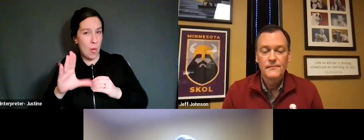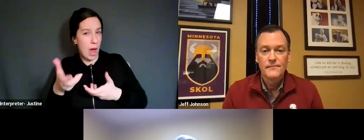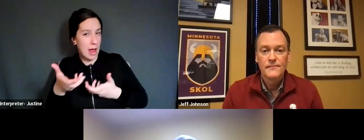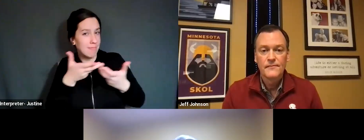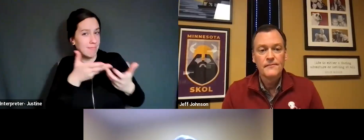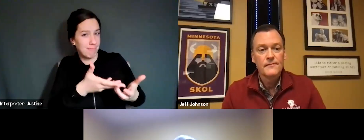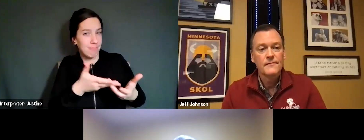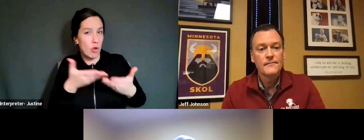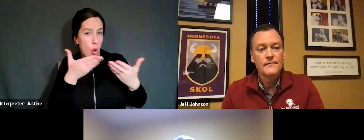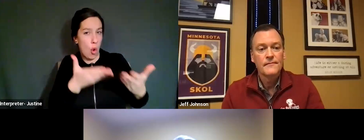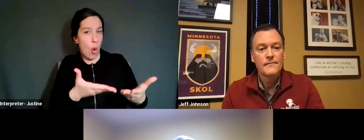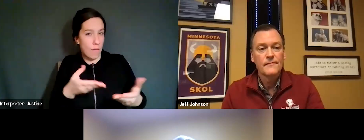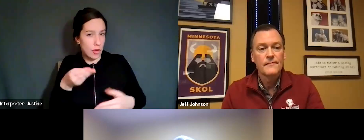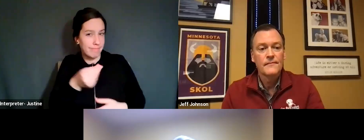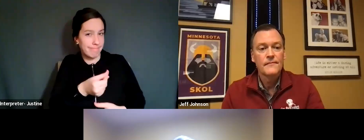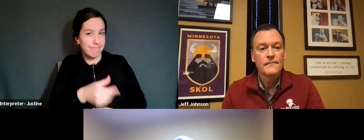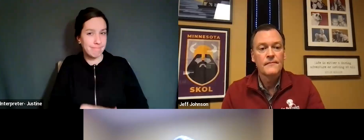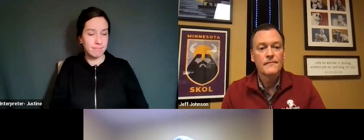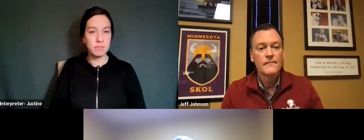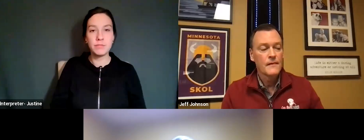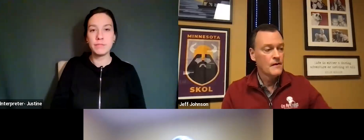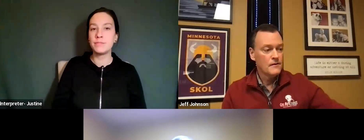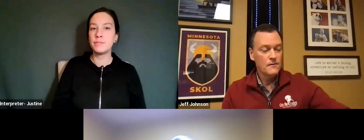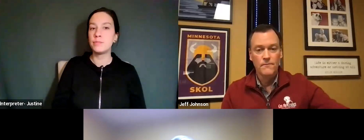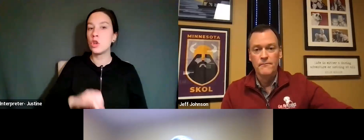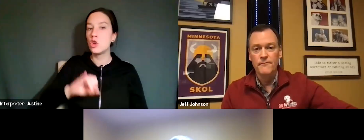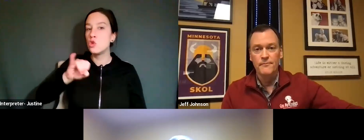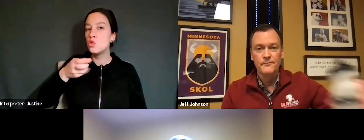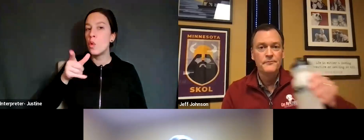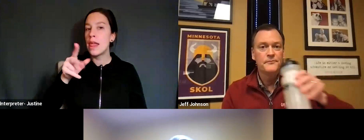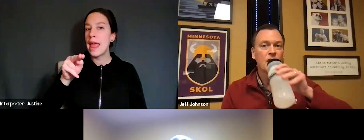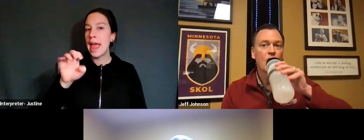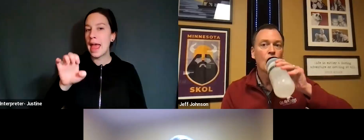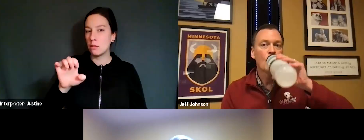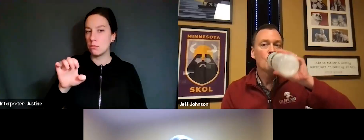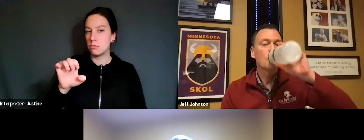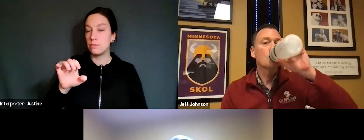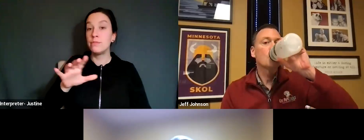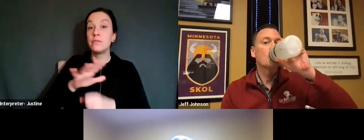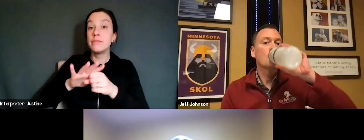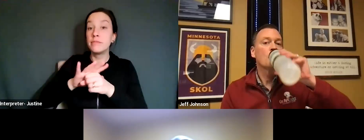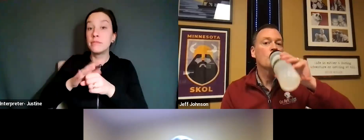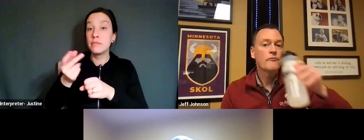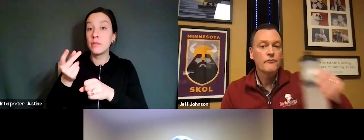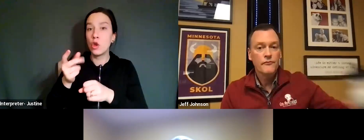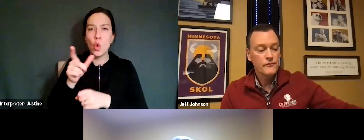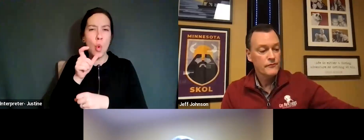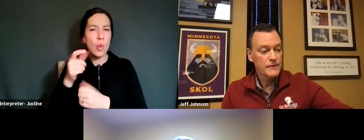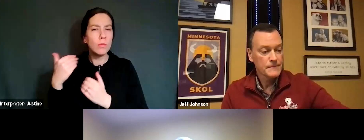Julianne, a very specific question on the facility dogs of who's responsible for the vet care?